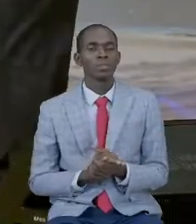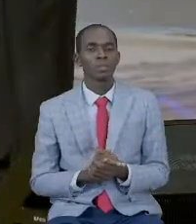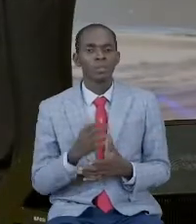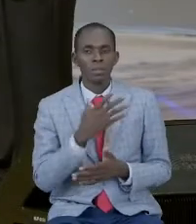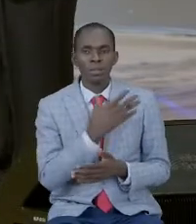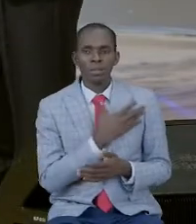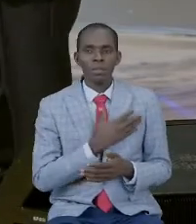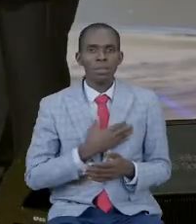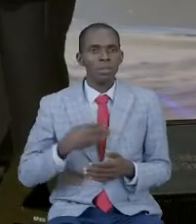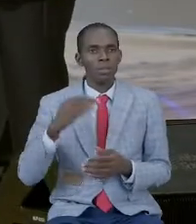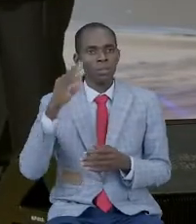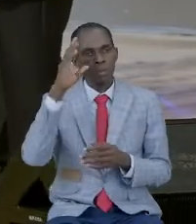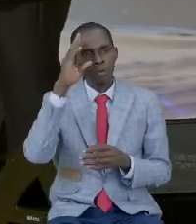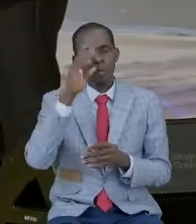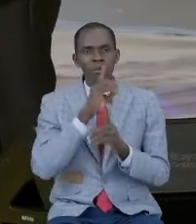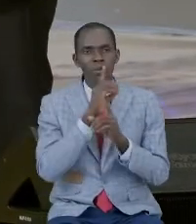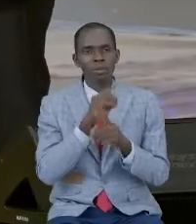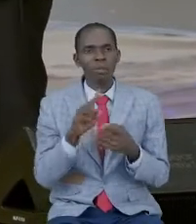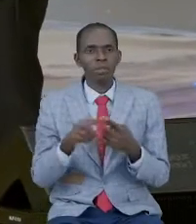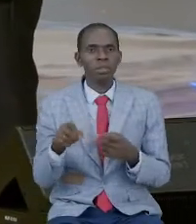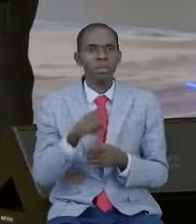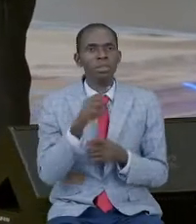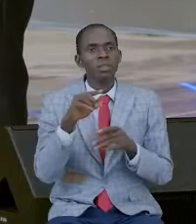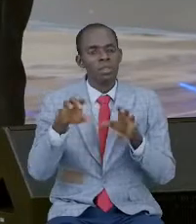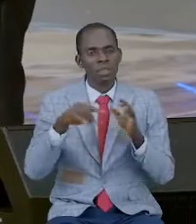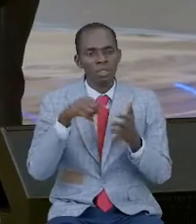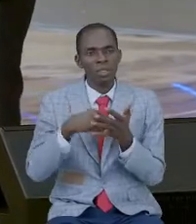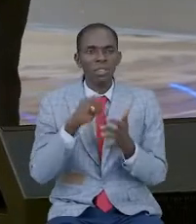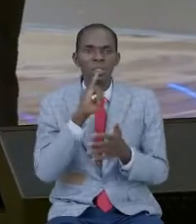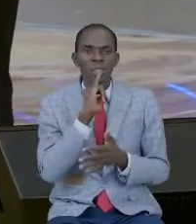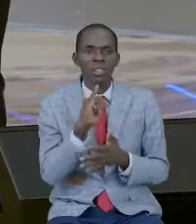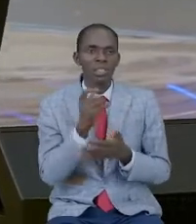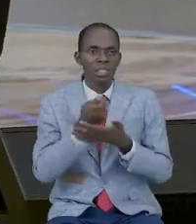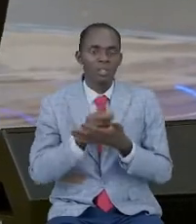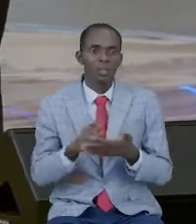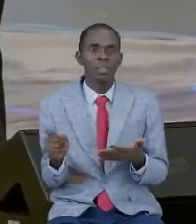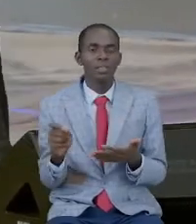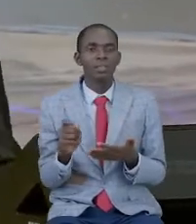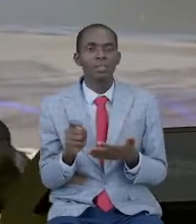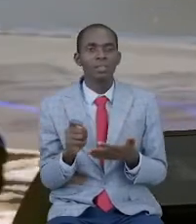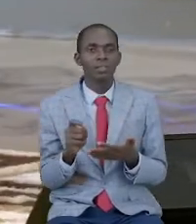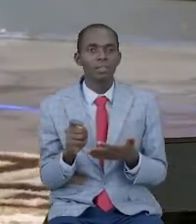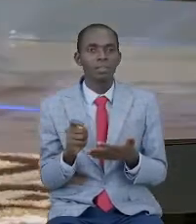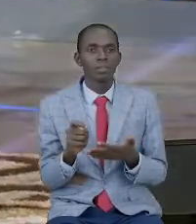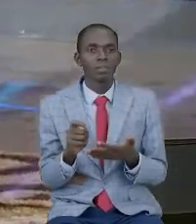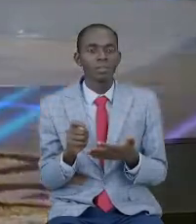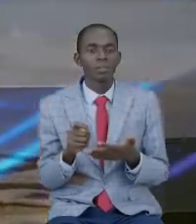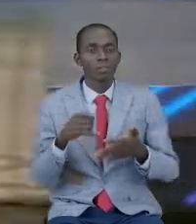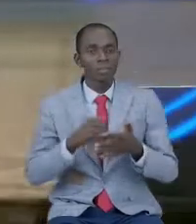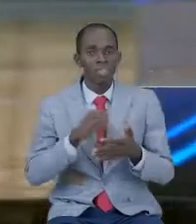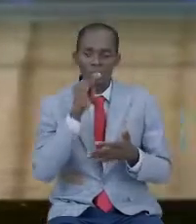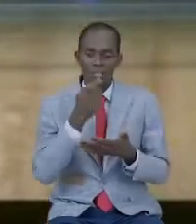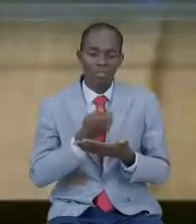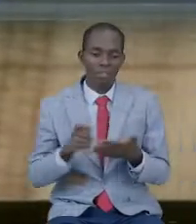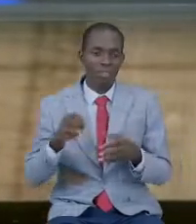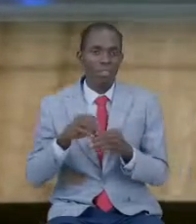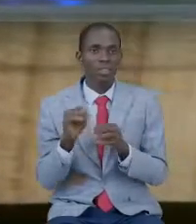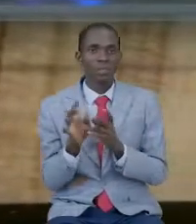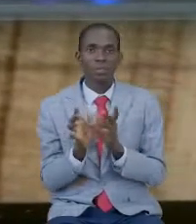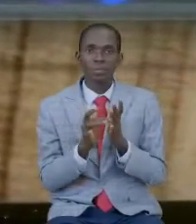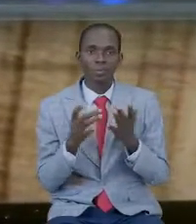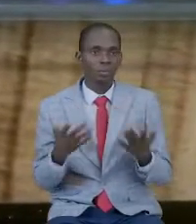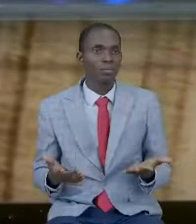he said unto them, thus it is written in the scriptures,